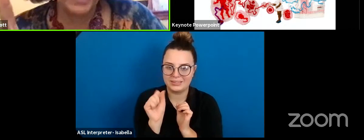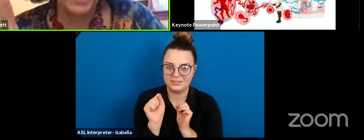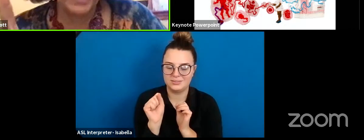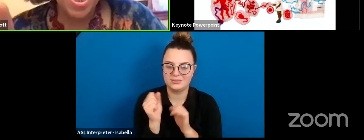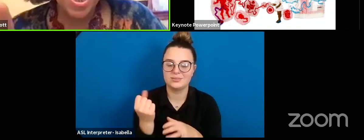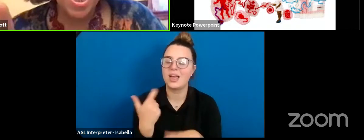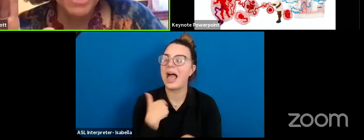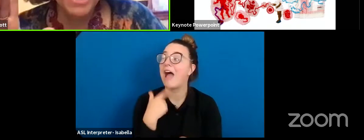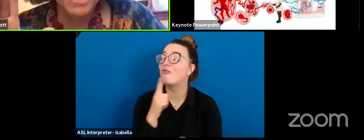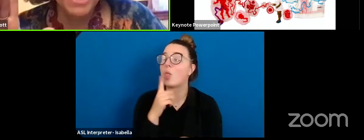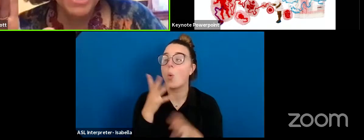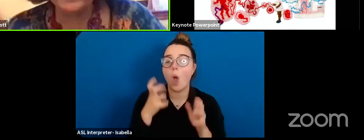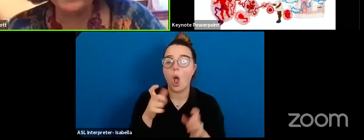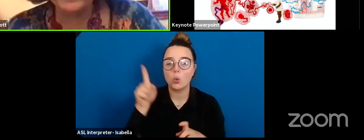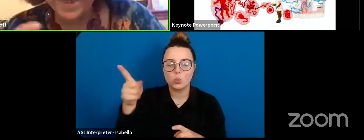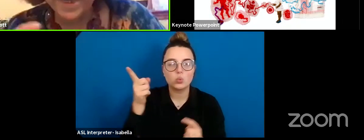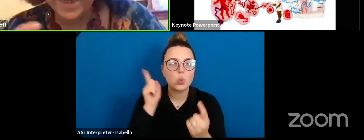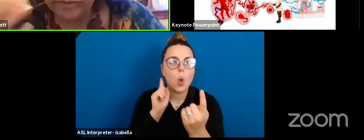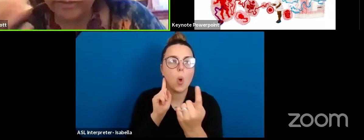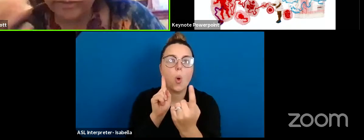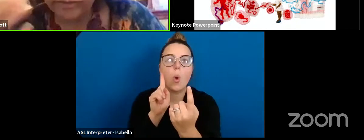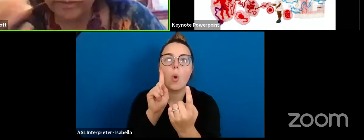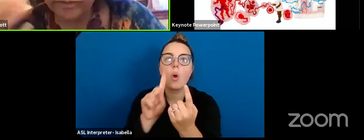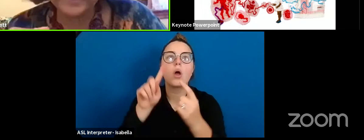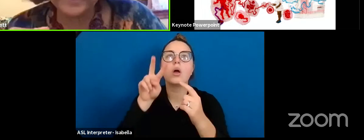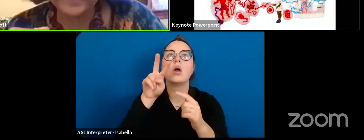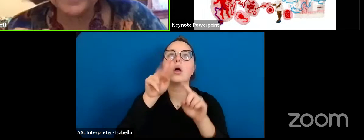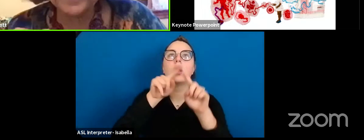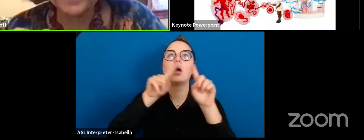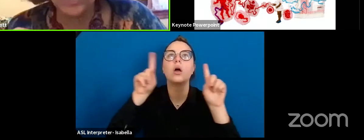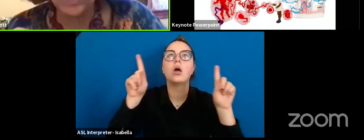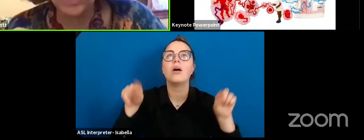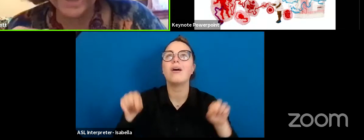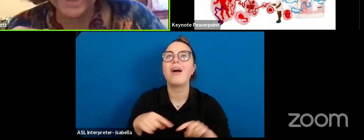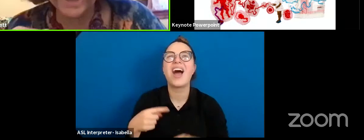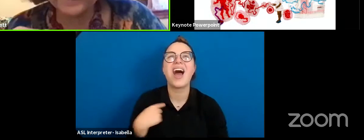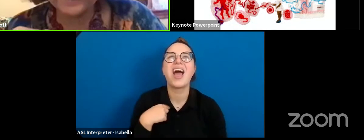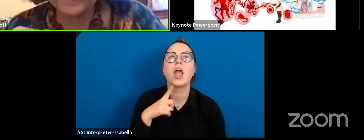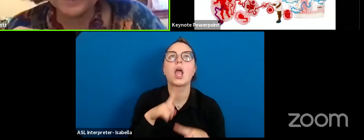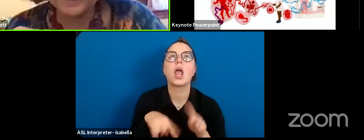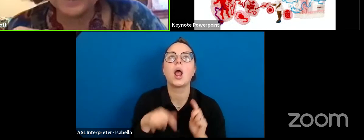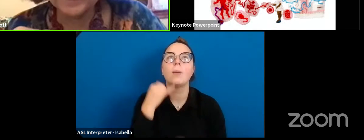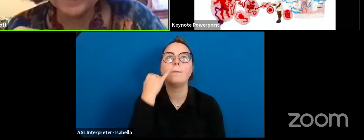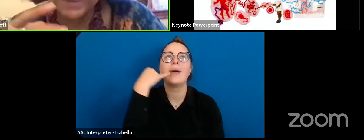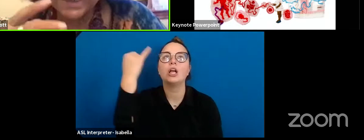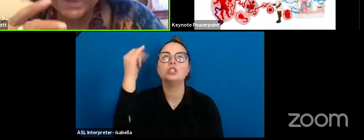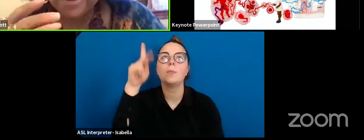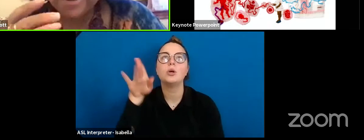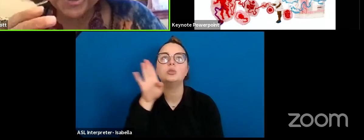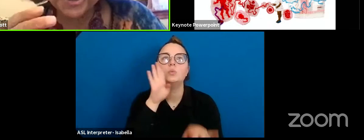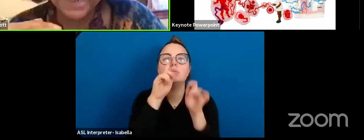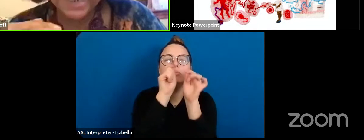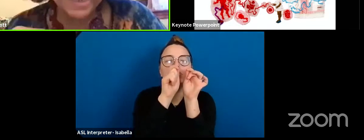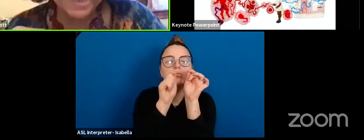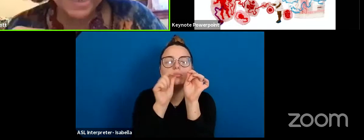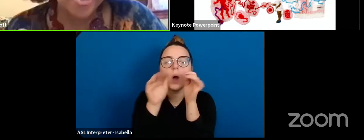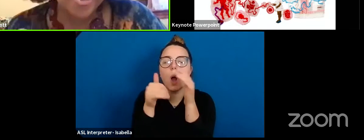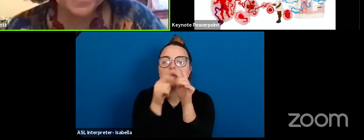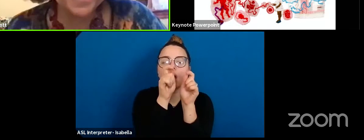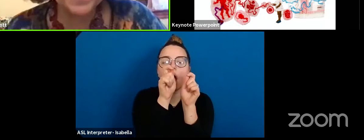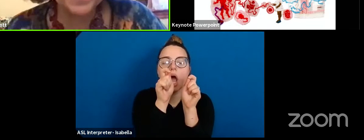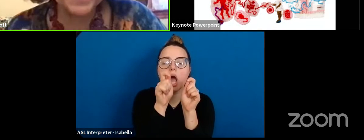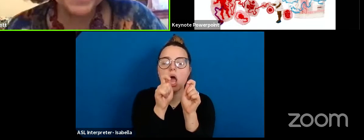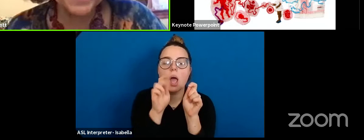and say, I can't even imagine a person would do that. Why? That must have taken